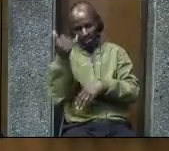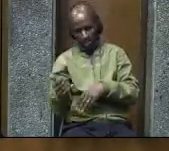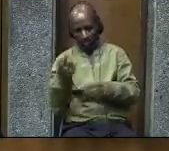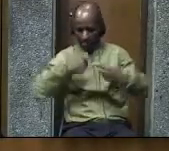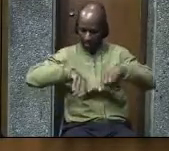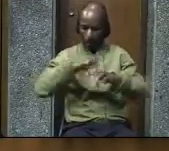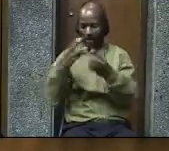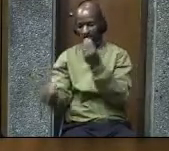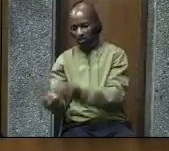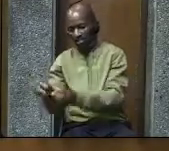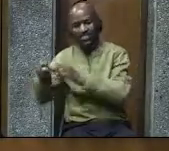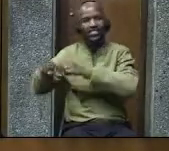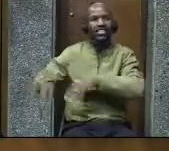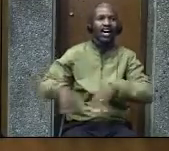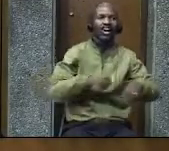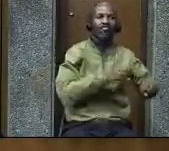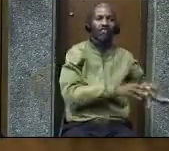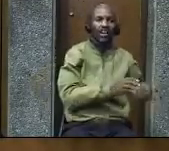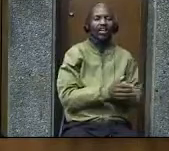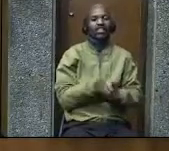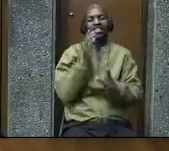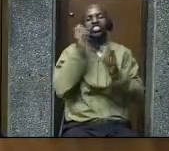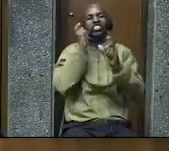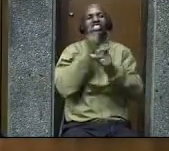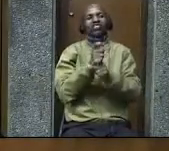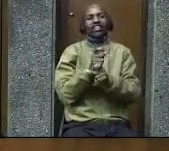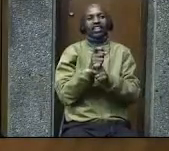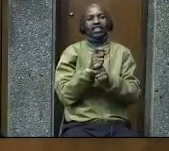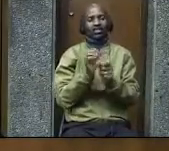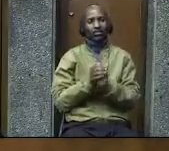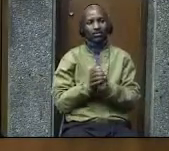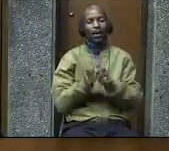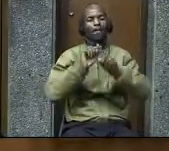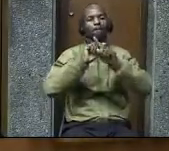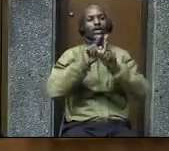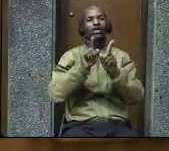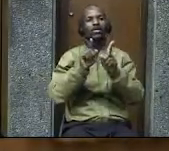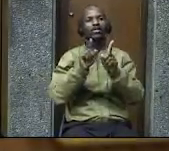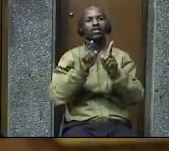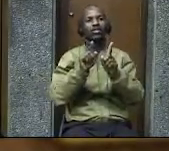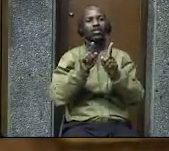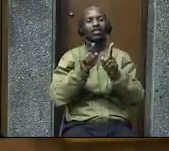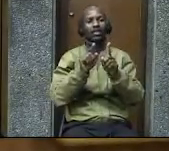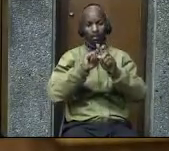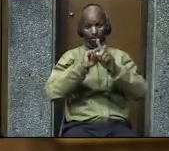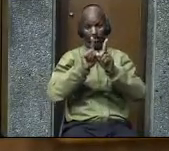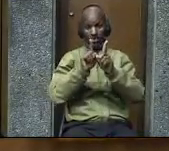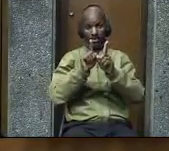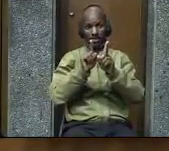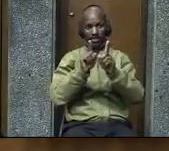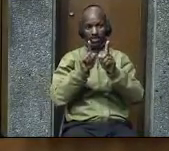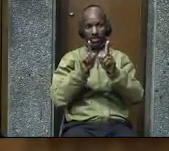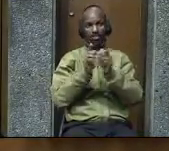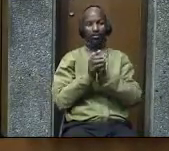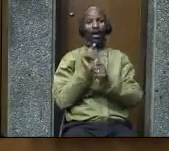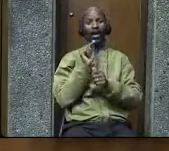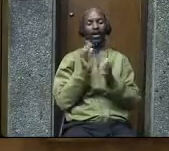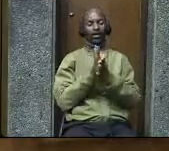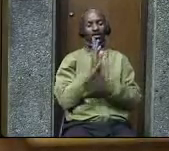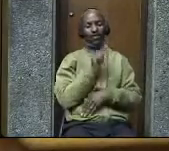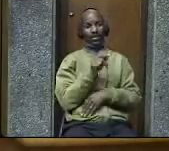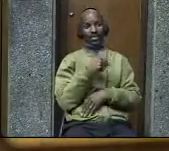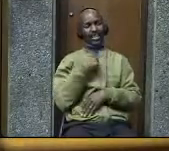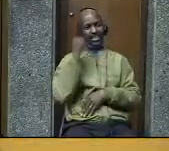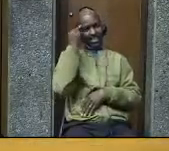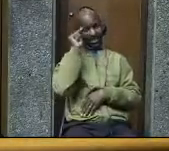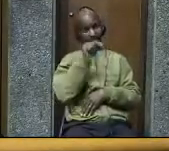rona ba sotlea, ke phela ka thata and all that. But eventually, And this, ke